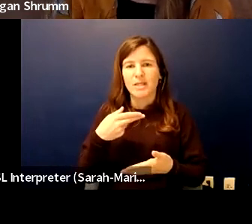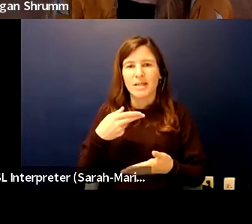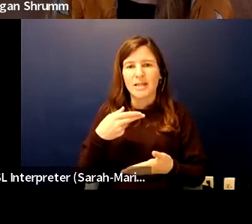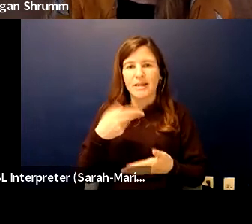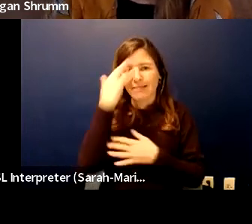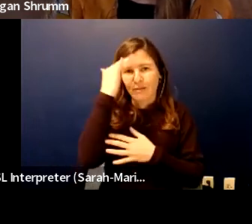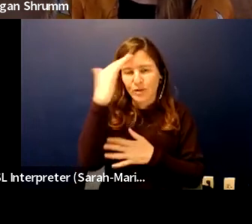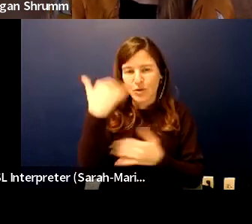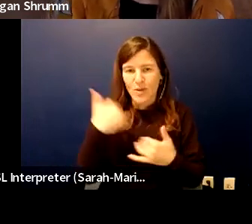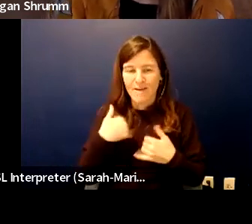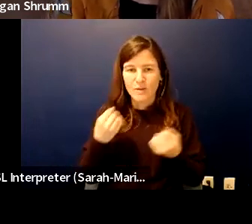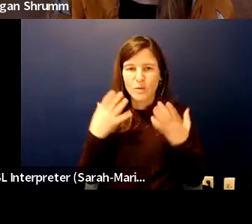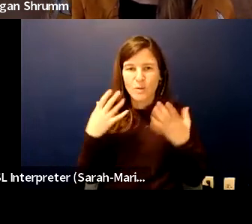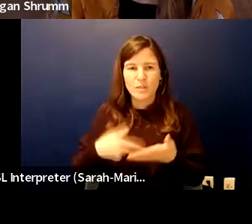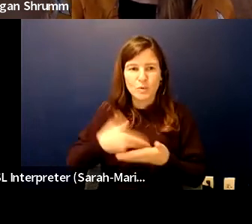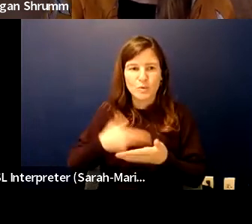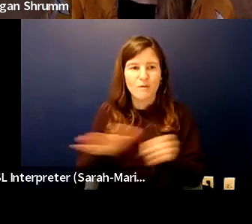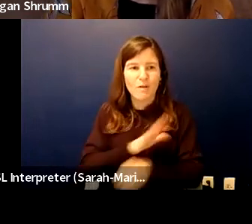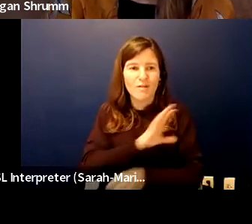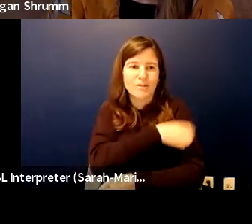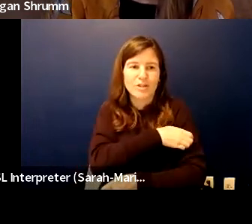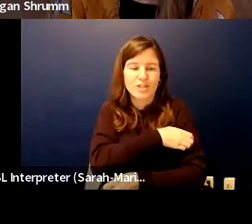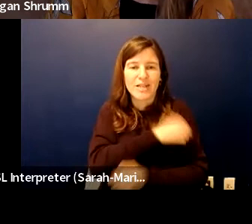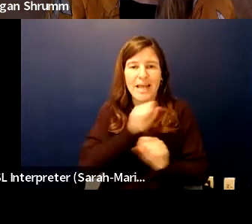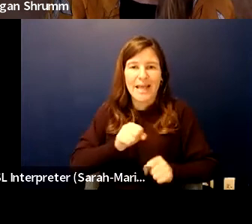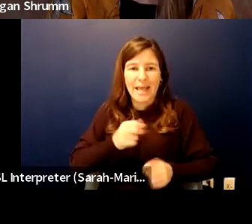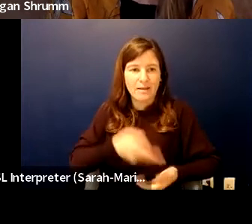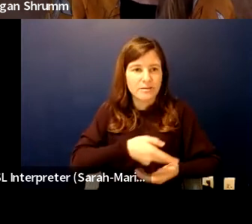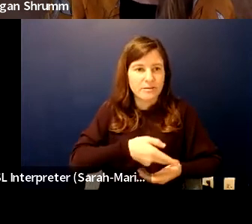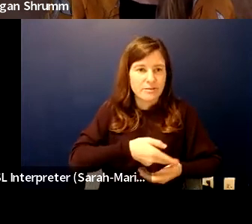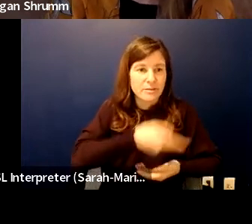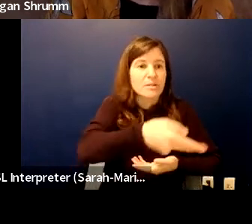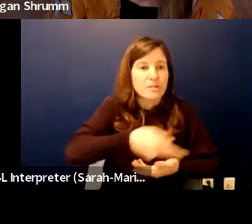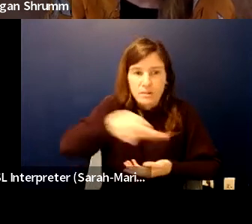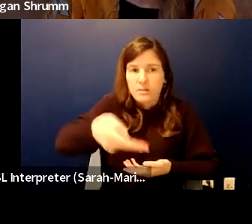to give. And I think that way of looking